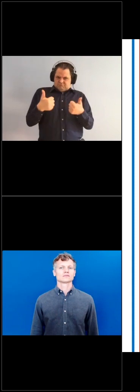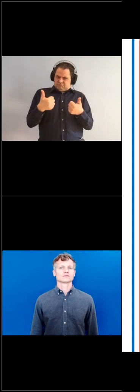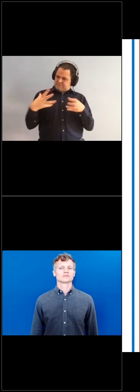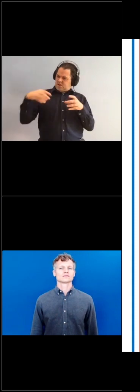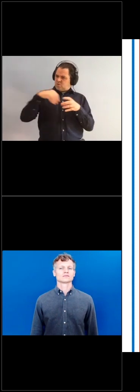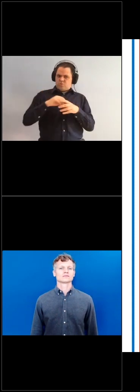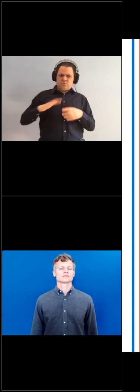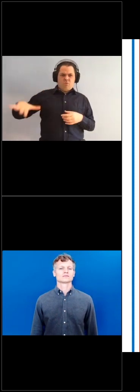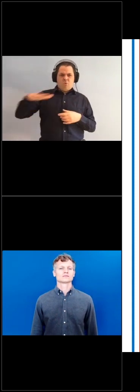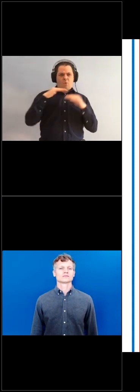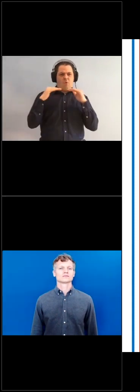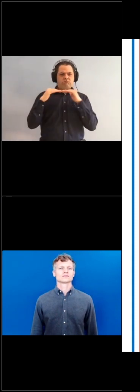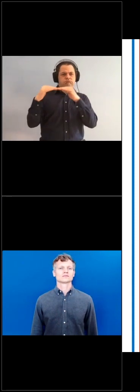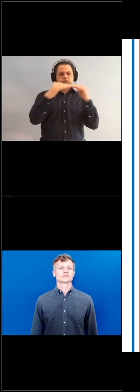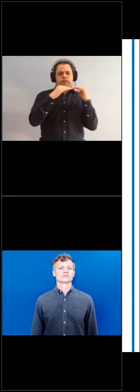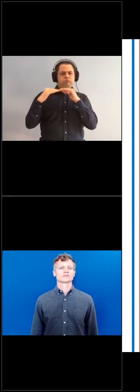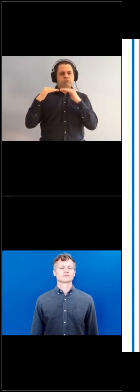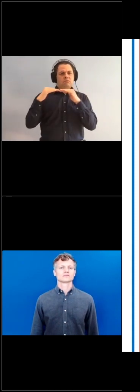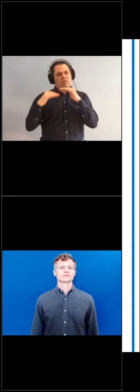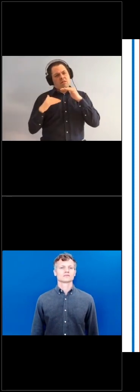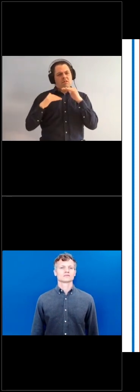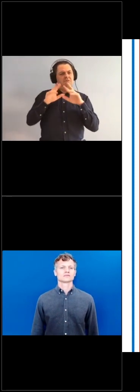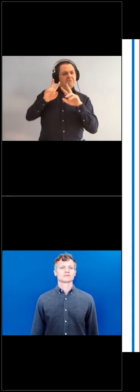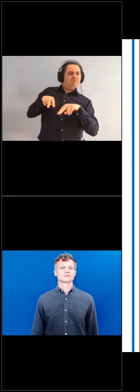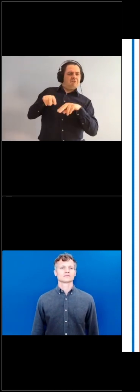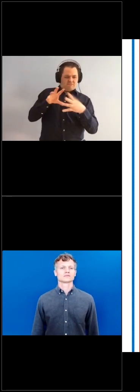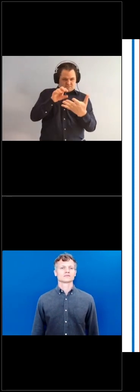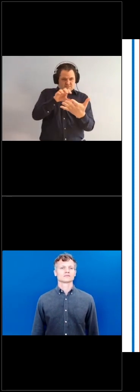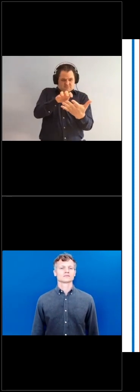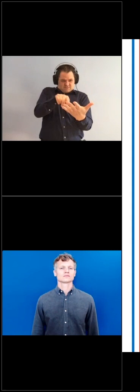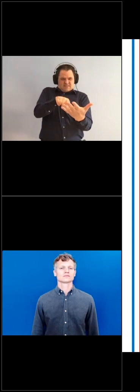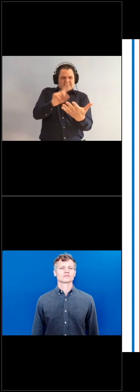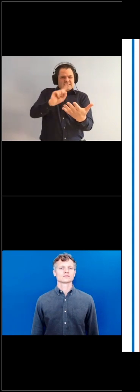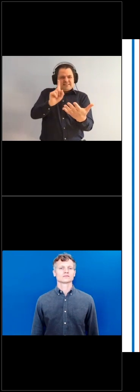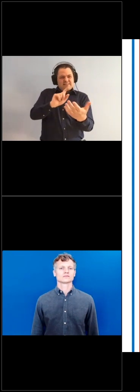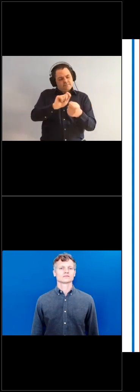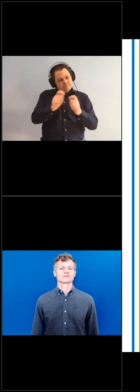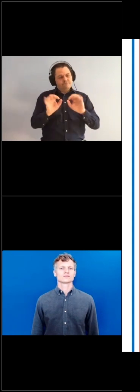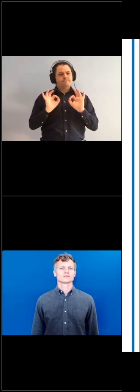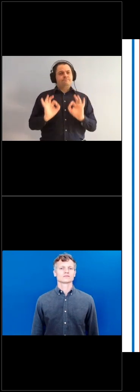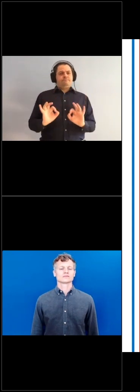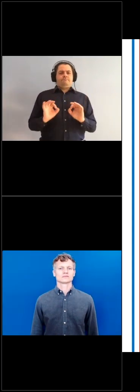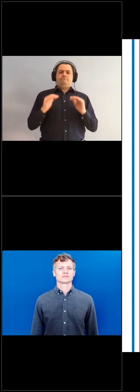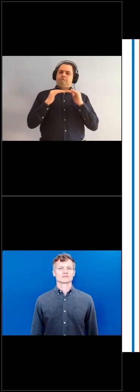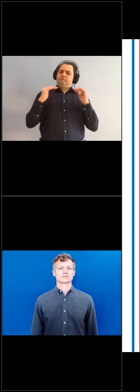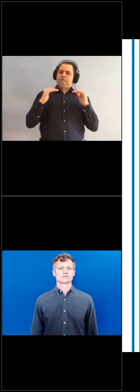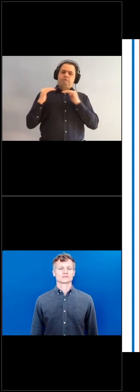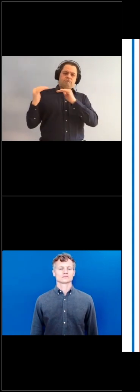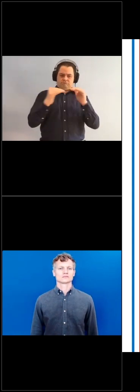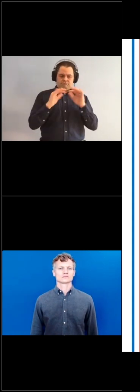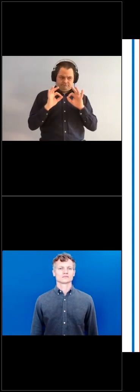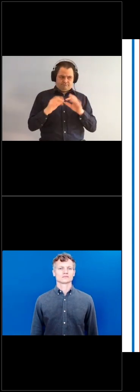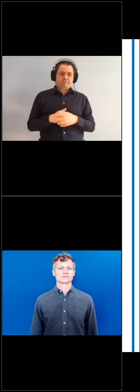with disabilities, of course. So I want now to give the floor to Mariana, so to